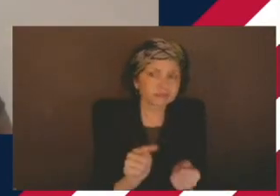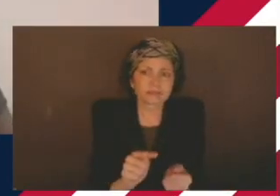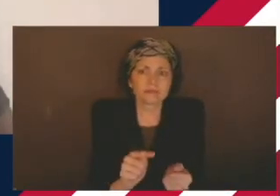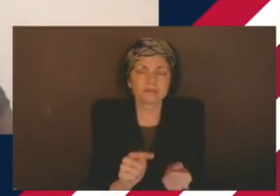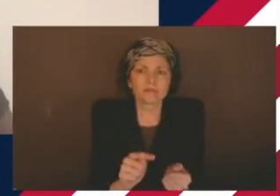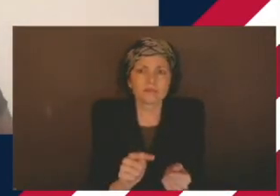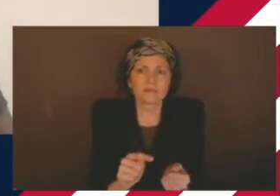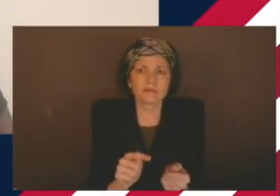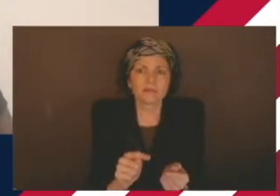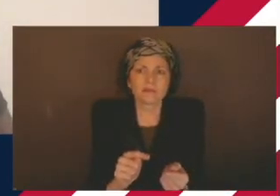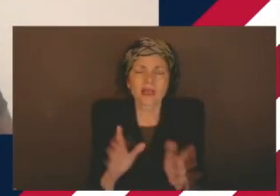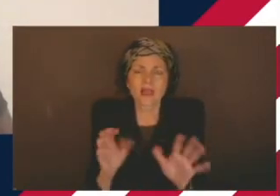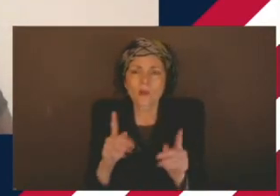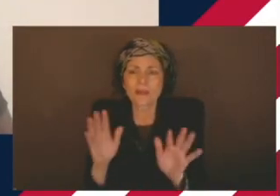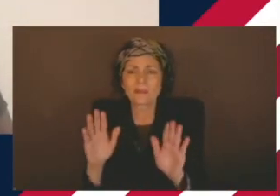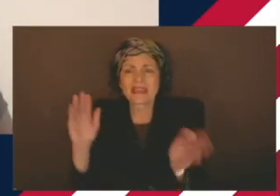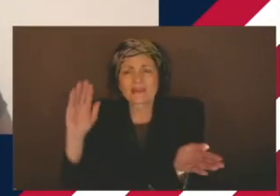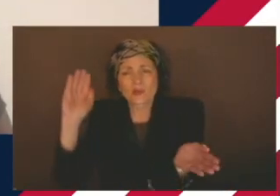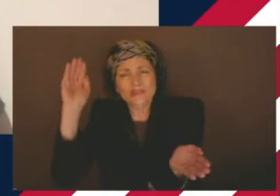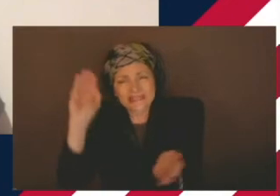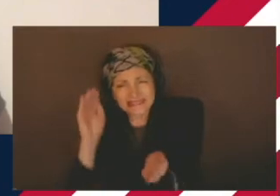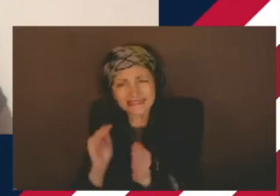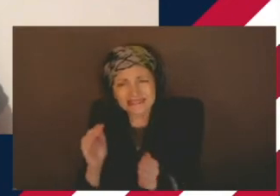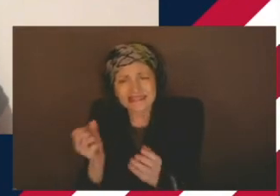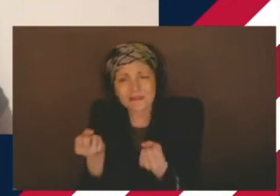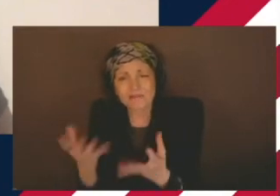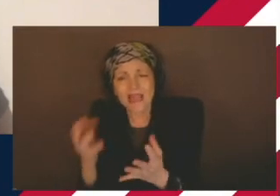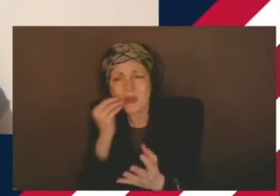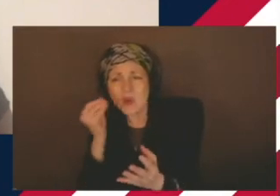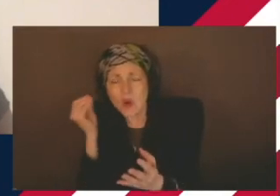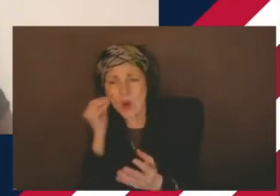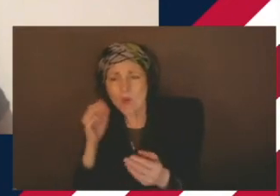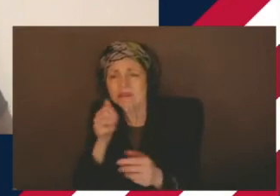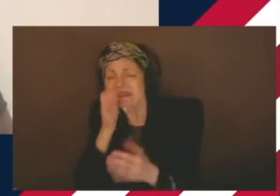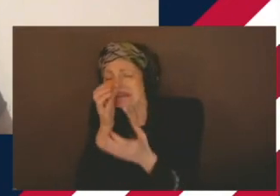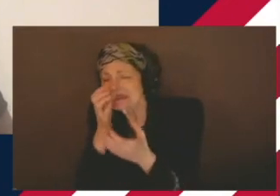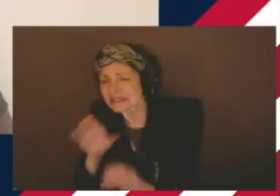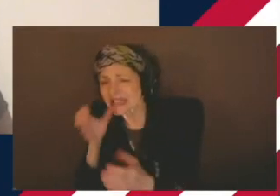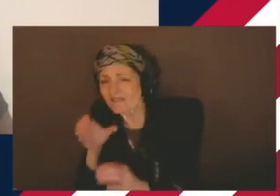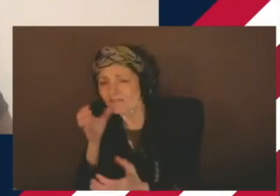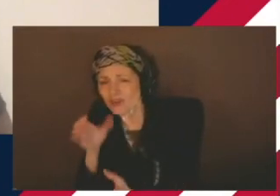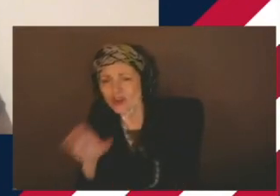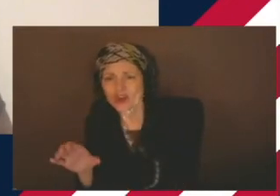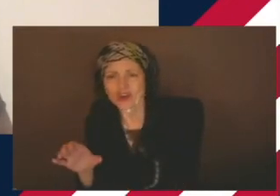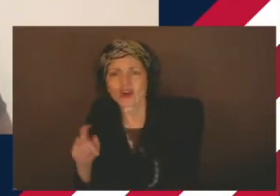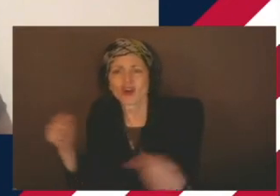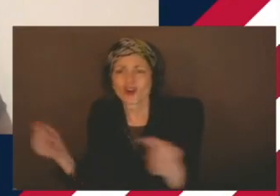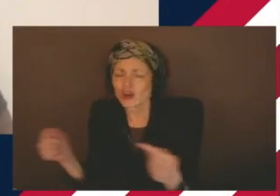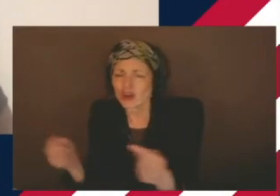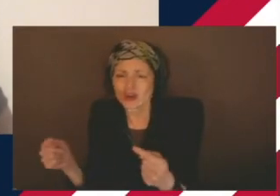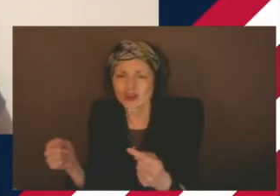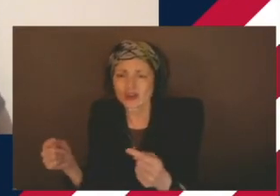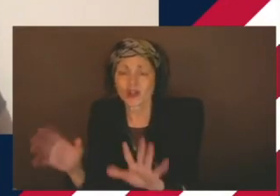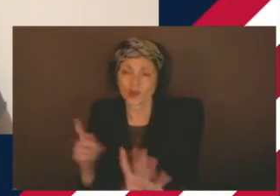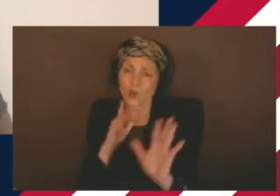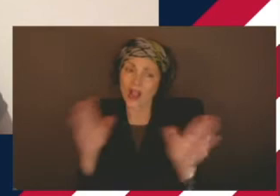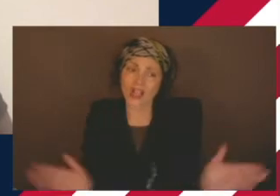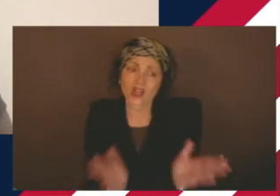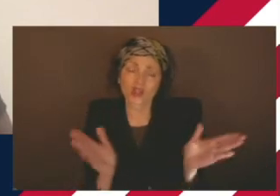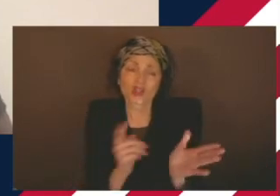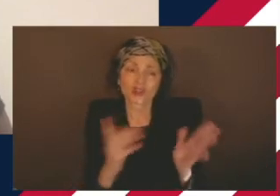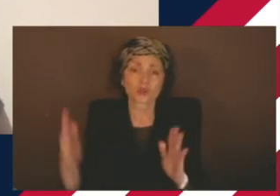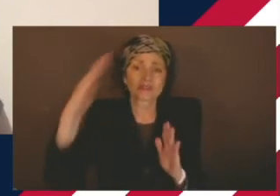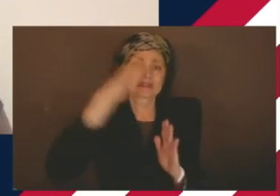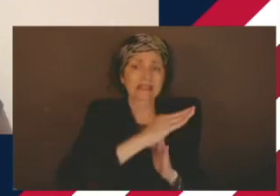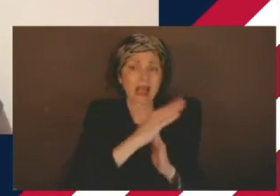suffer at the hands of an abusive person. So one of the things that I encourage us to make a top priority is the domestic violence